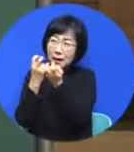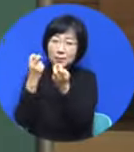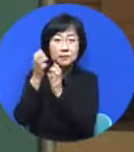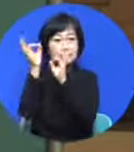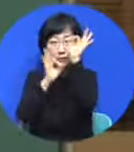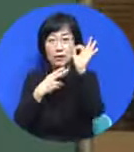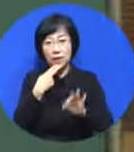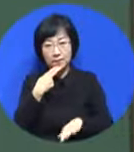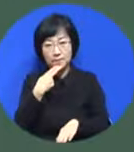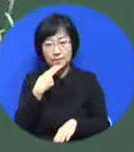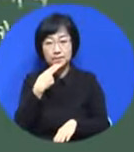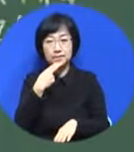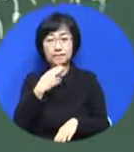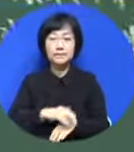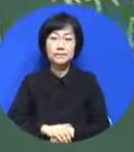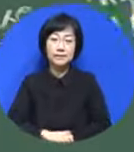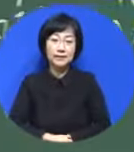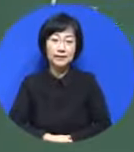mistakes.